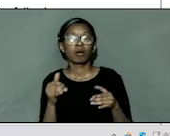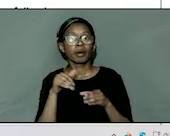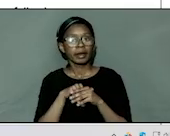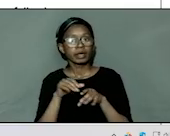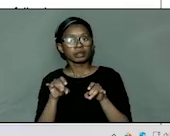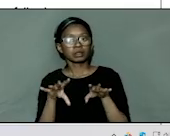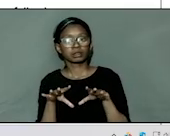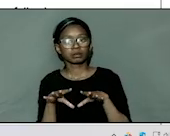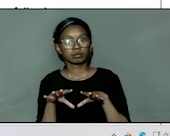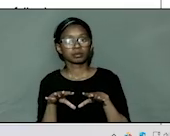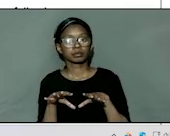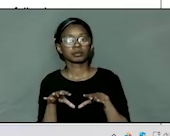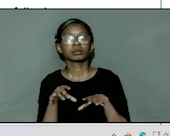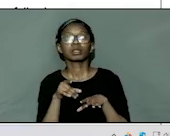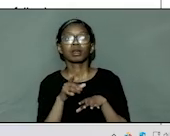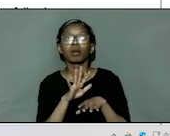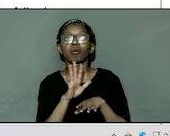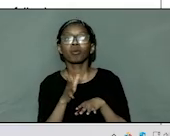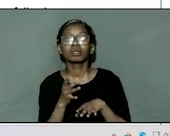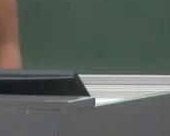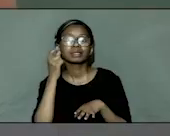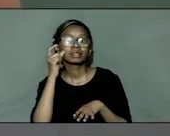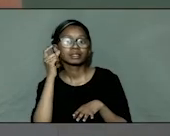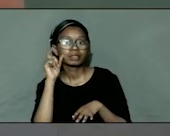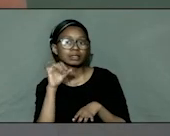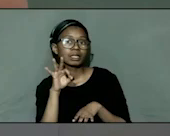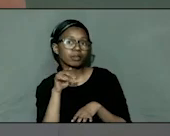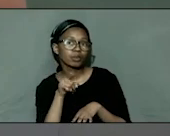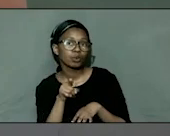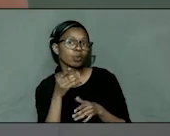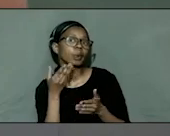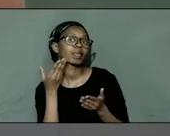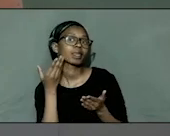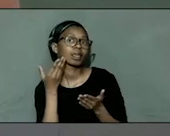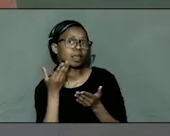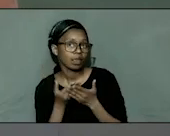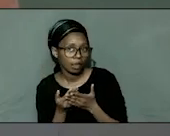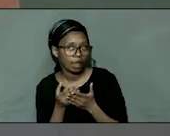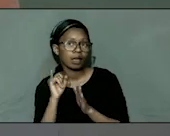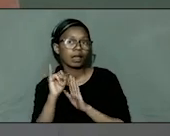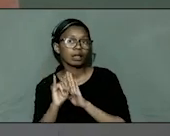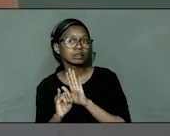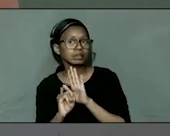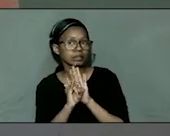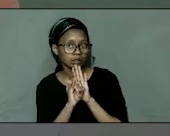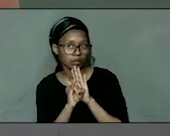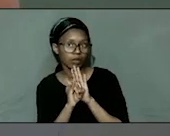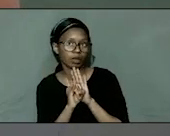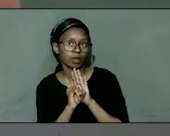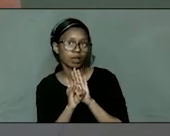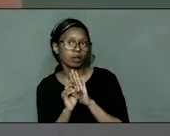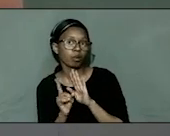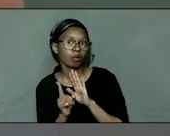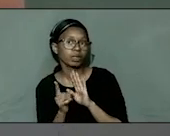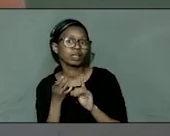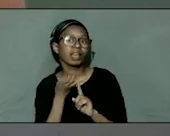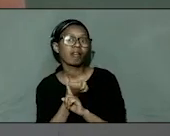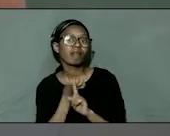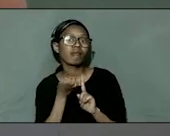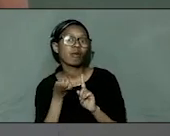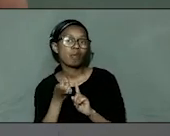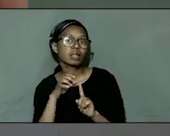exam, they are going to check if whether you are able to identify the